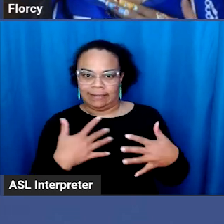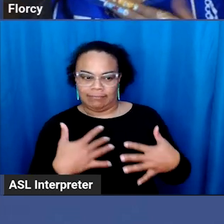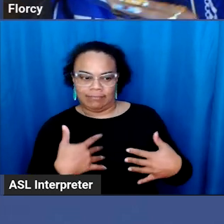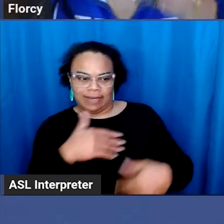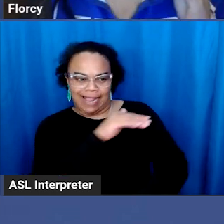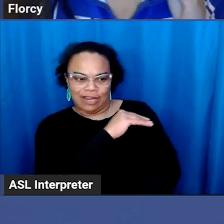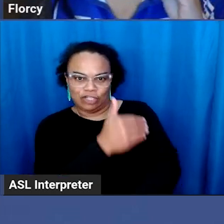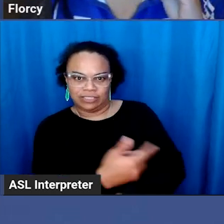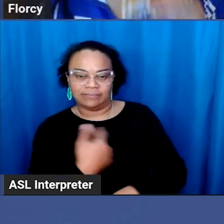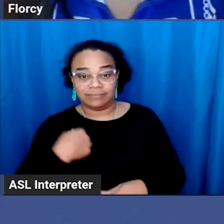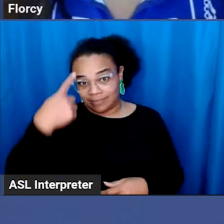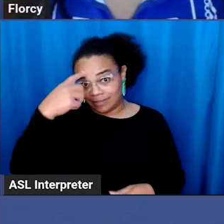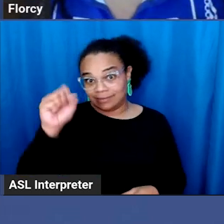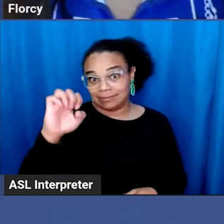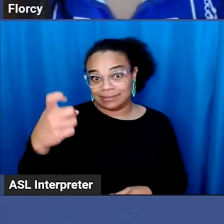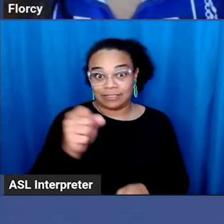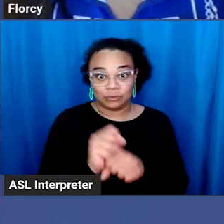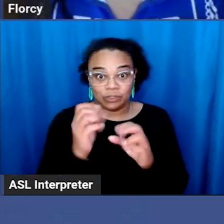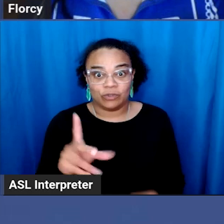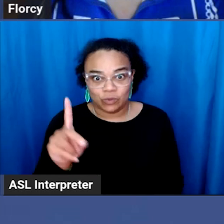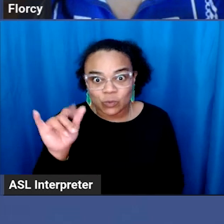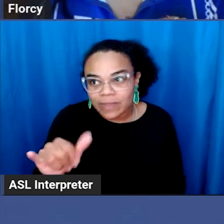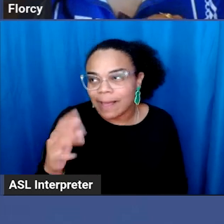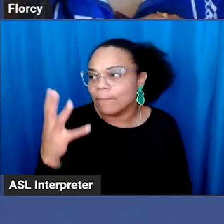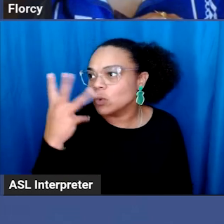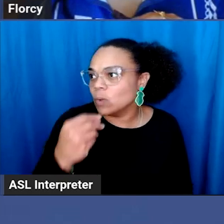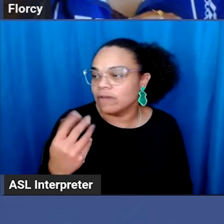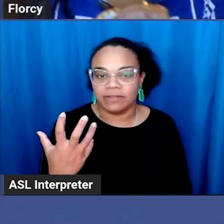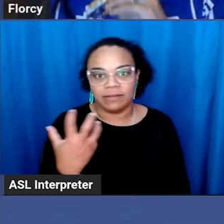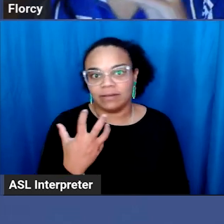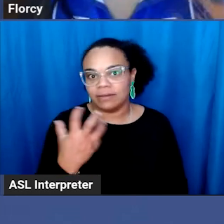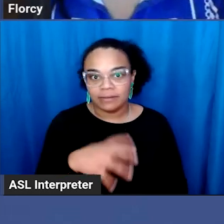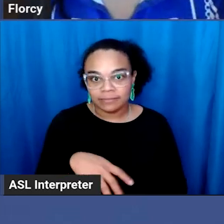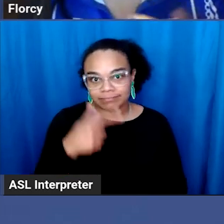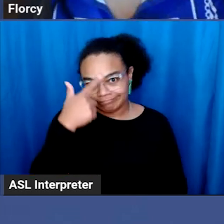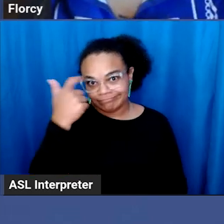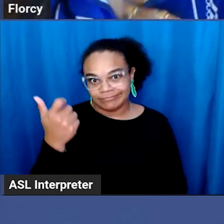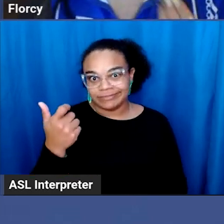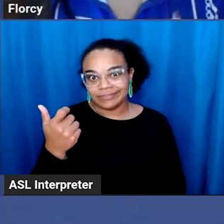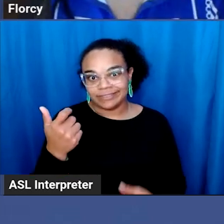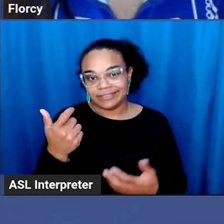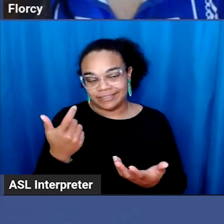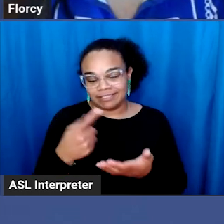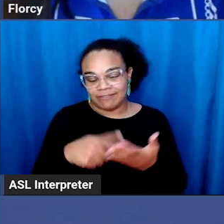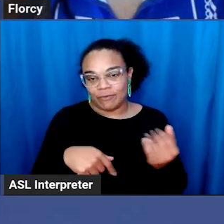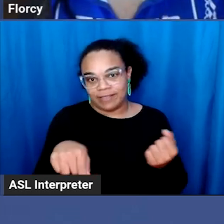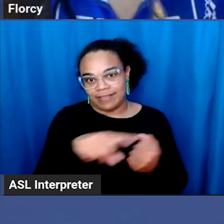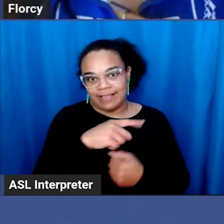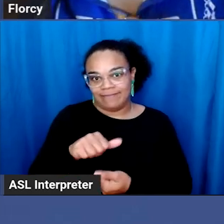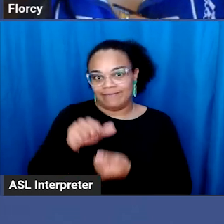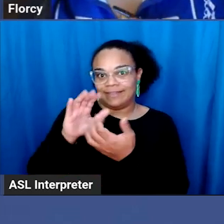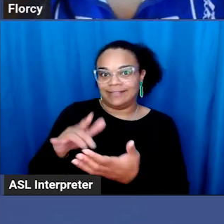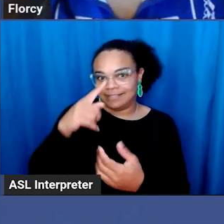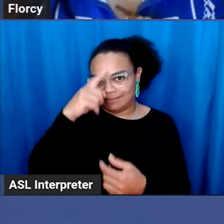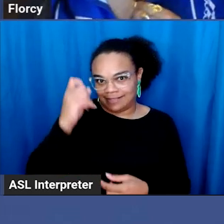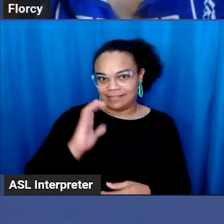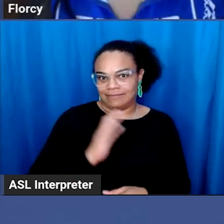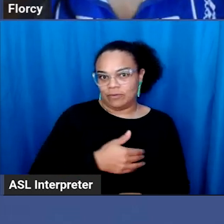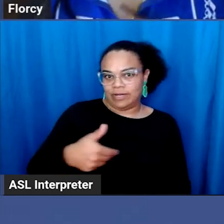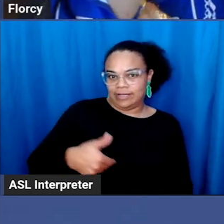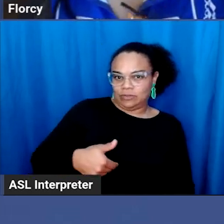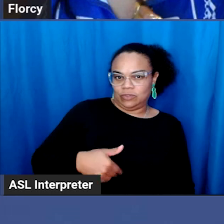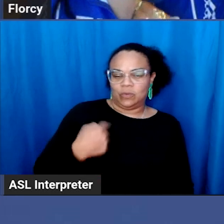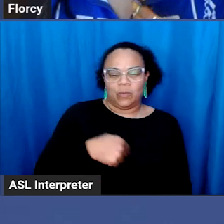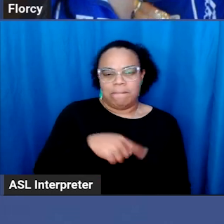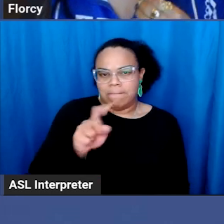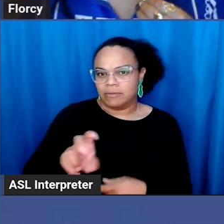sex workers do that so beautifully um, because of the cards that are being dealt with, because of the intuition that we have to like